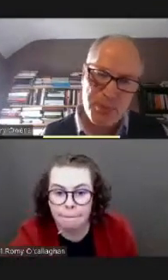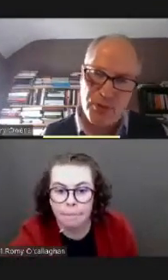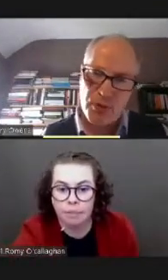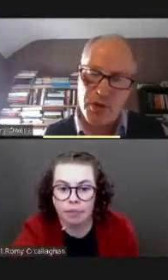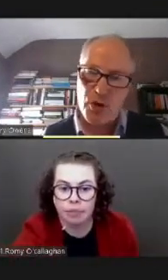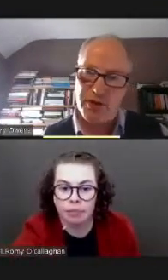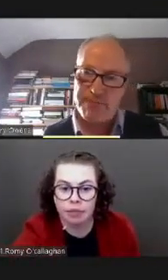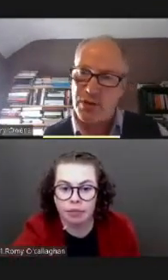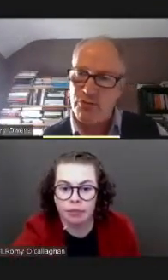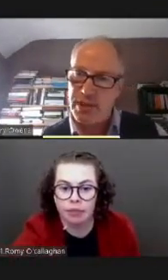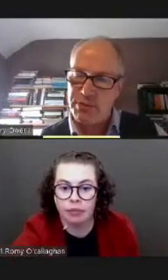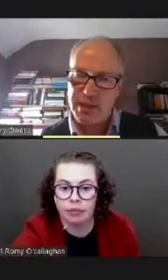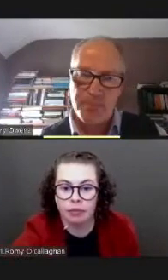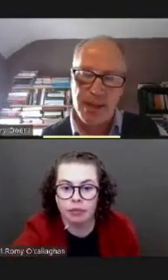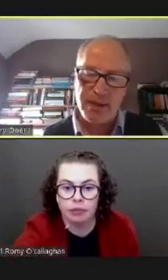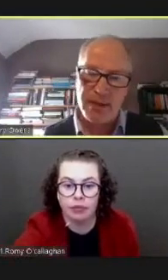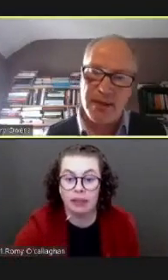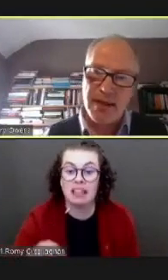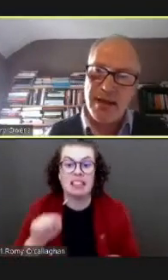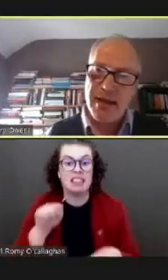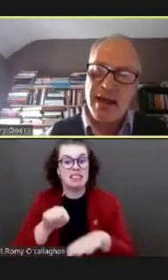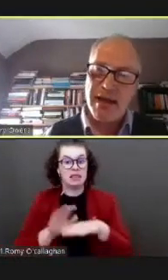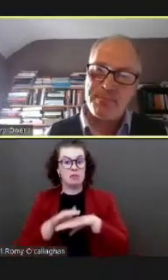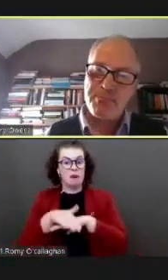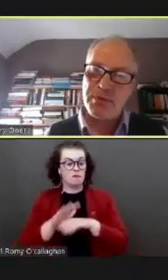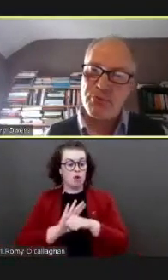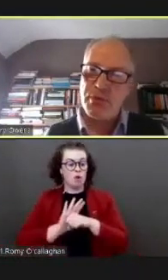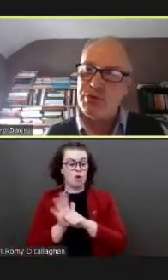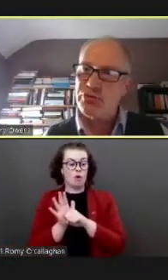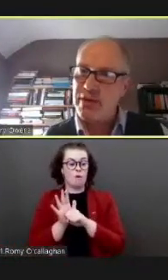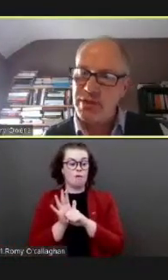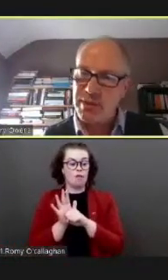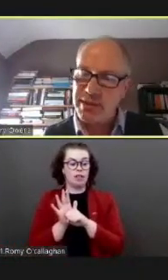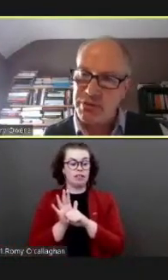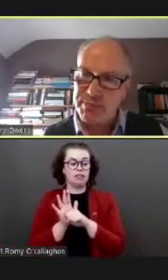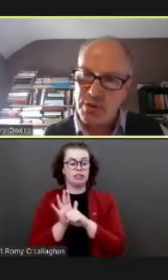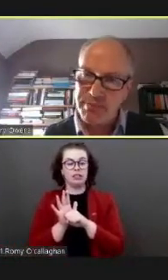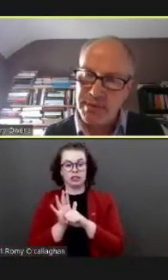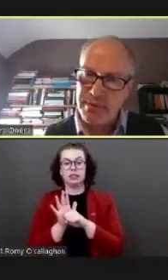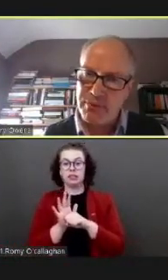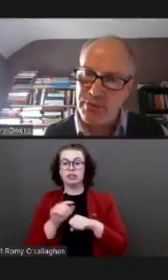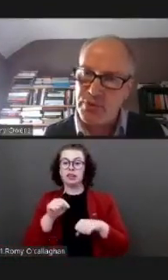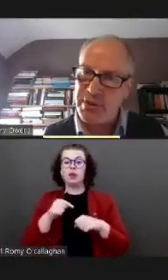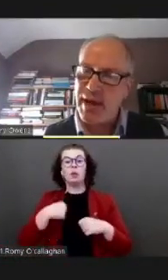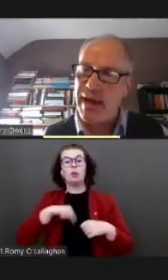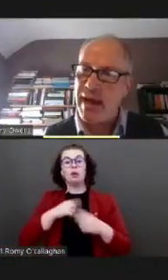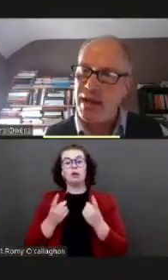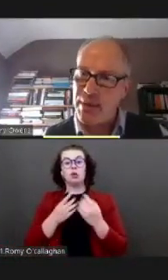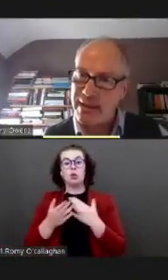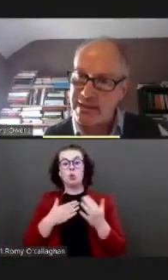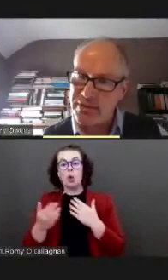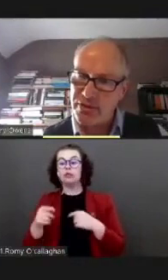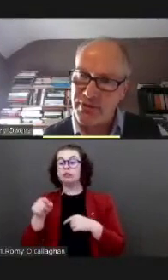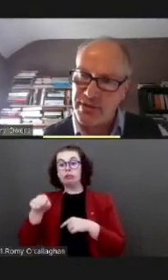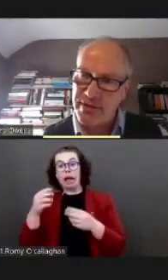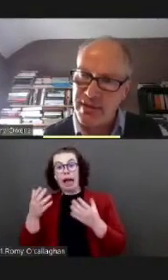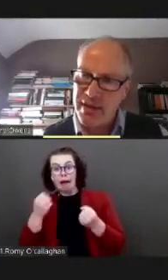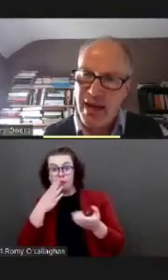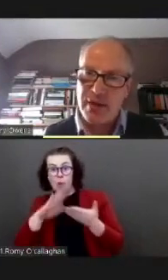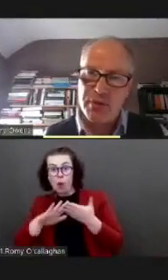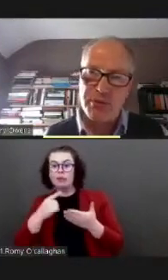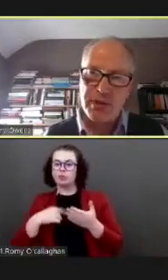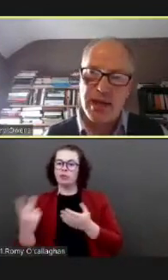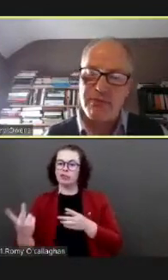and this was before COVID, but hopefully we'll get back there. But we would drive somebody to an appointment, we would help access